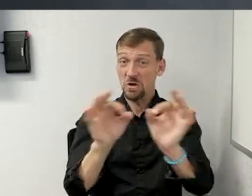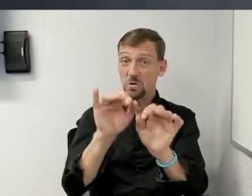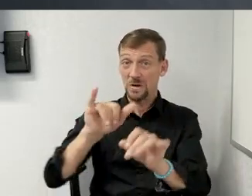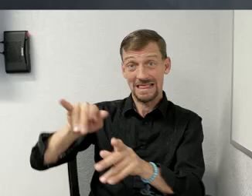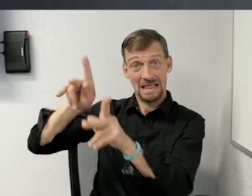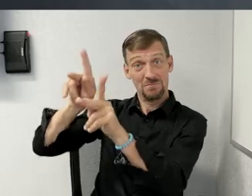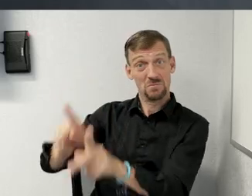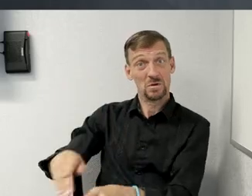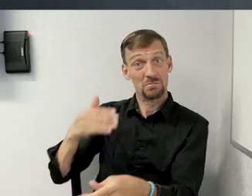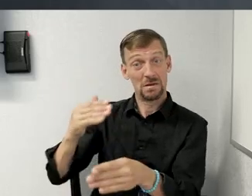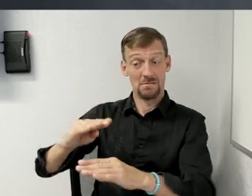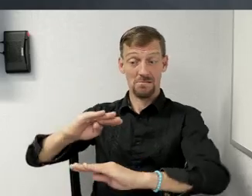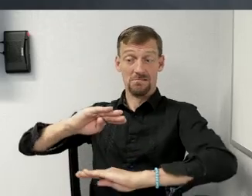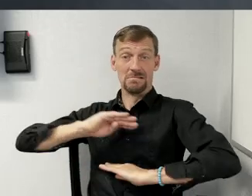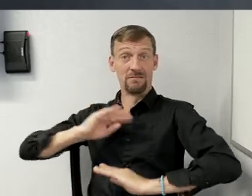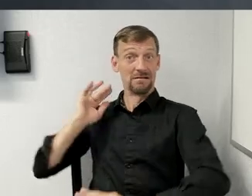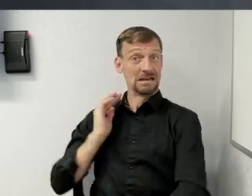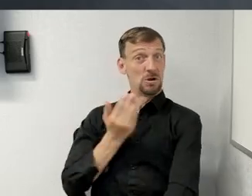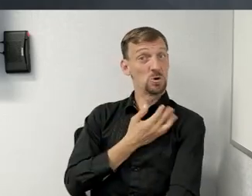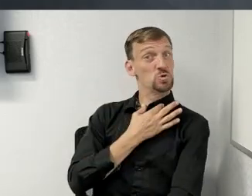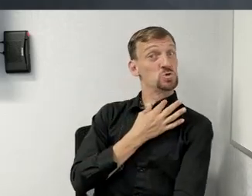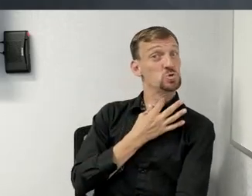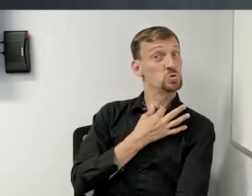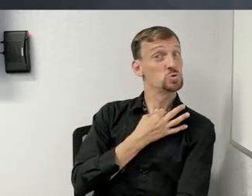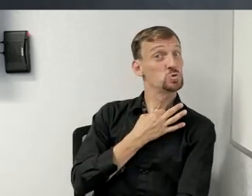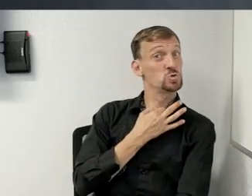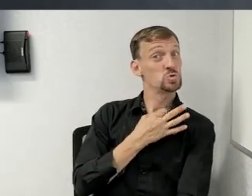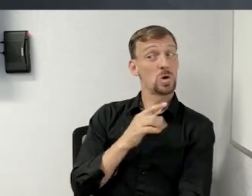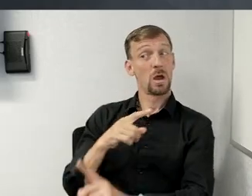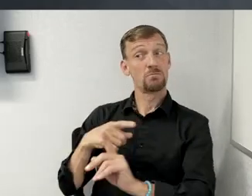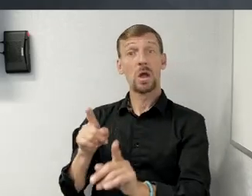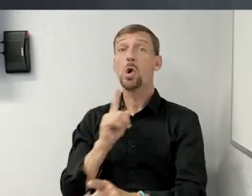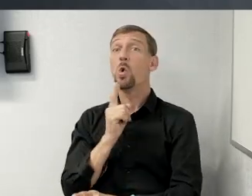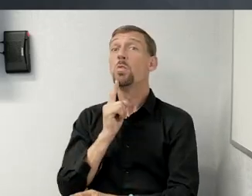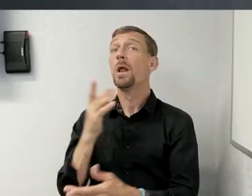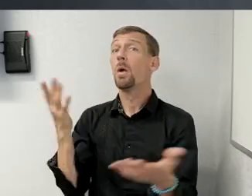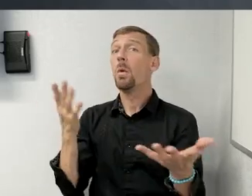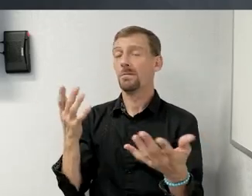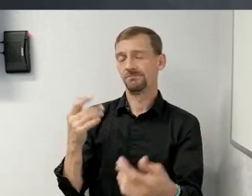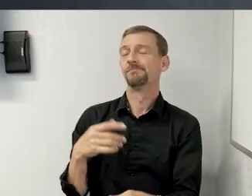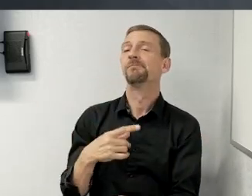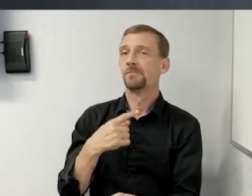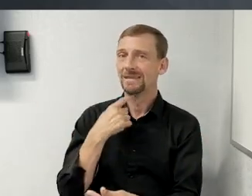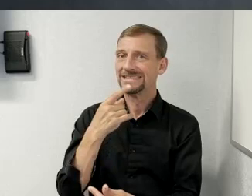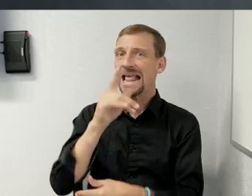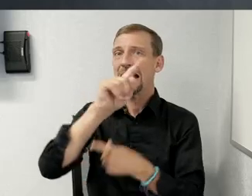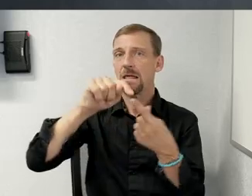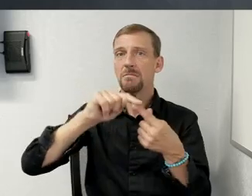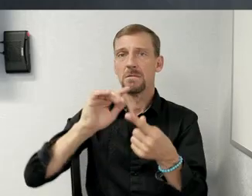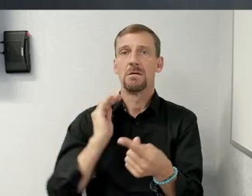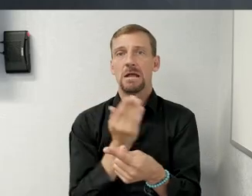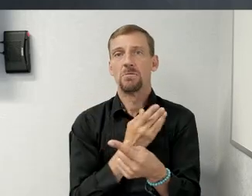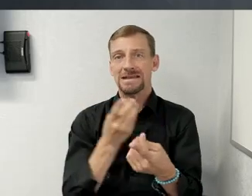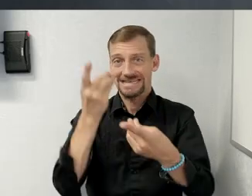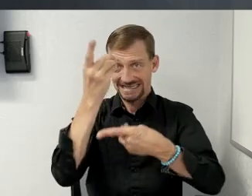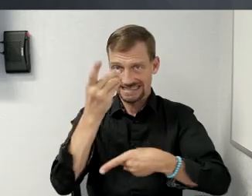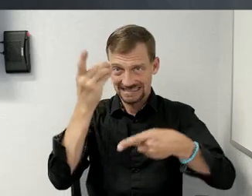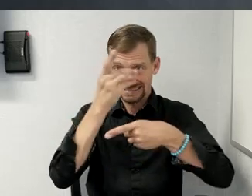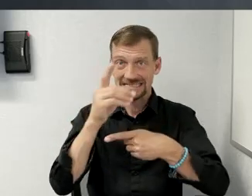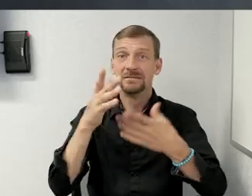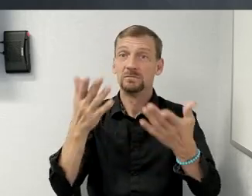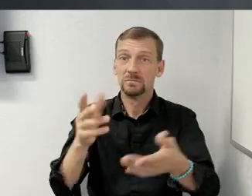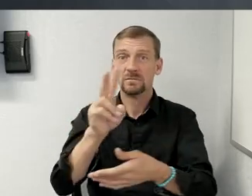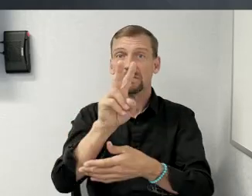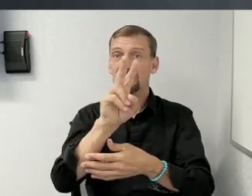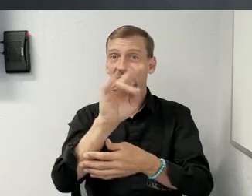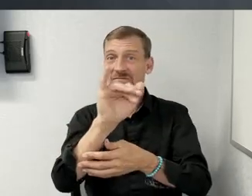than maybe satisfying our curiosities, but it will tell us a lot about the disease, about the virus in